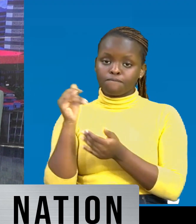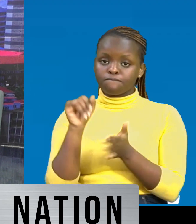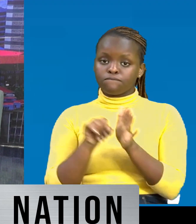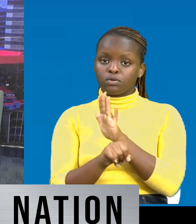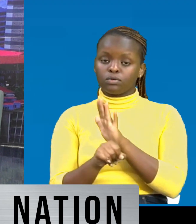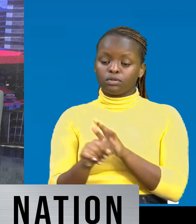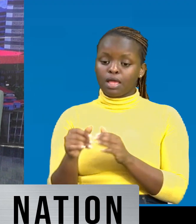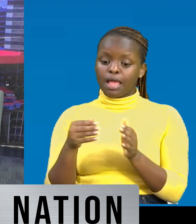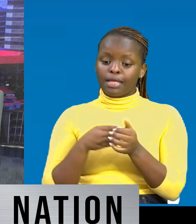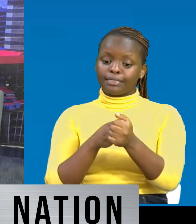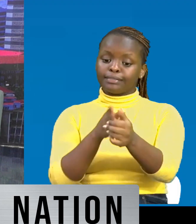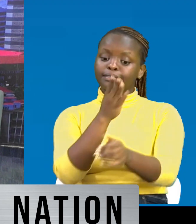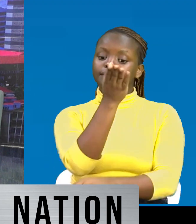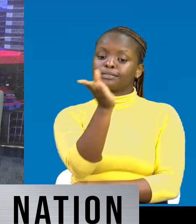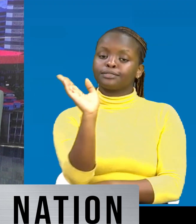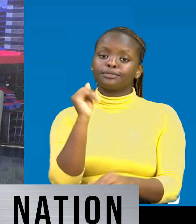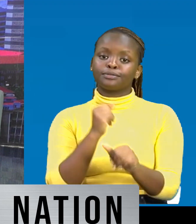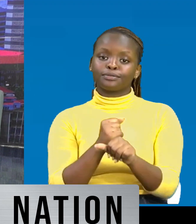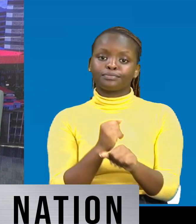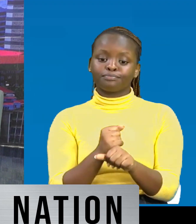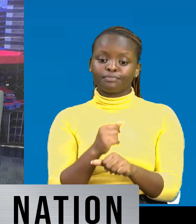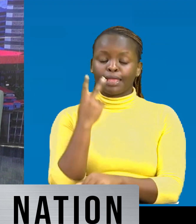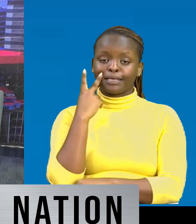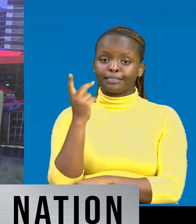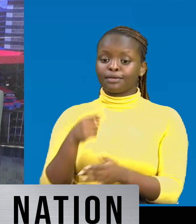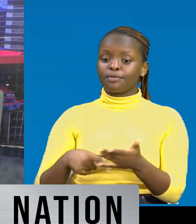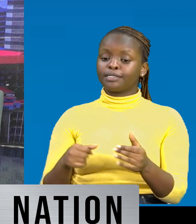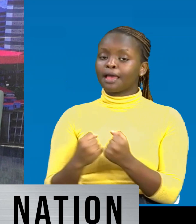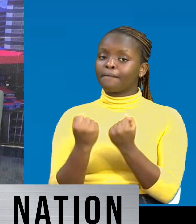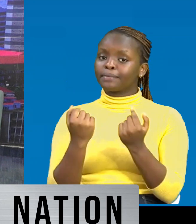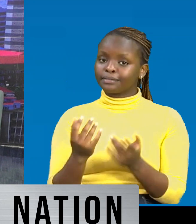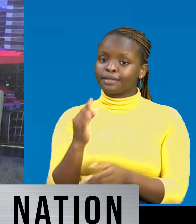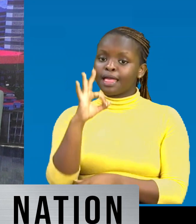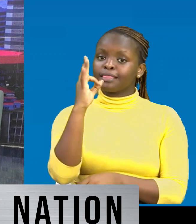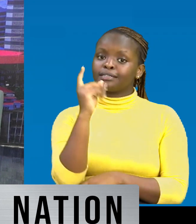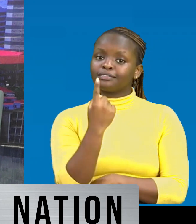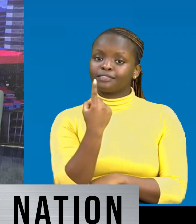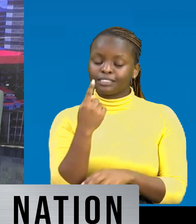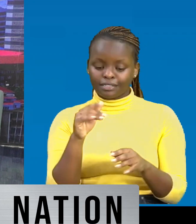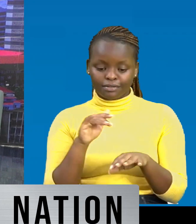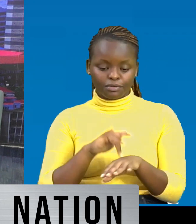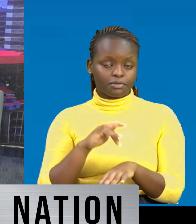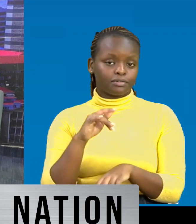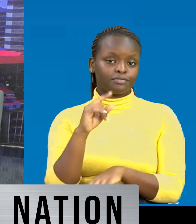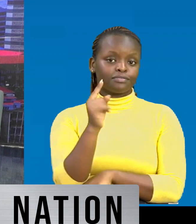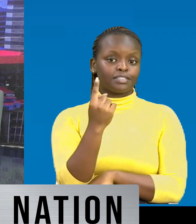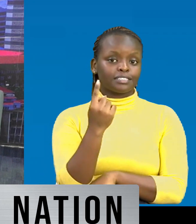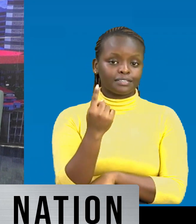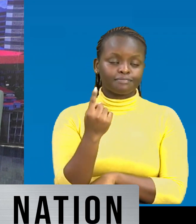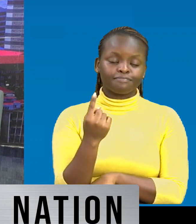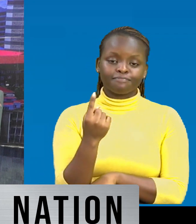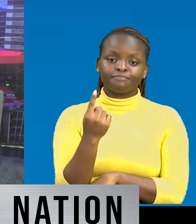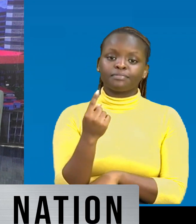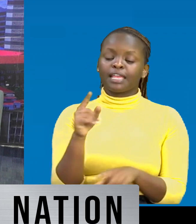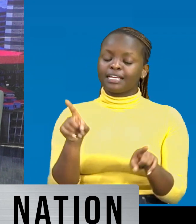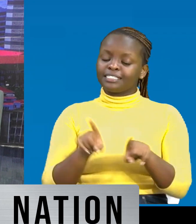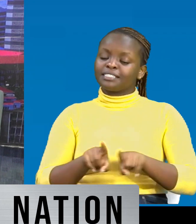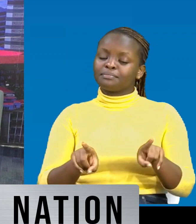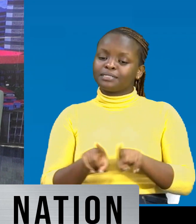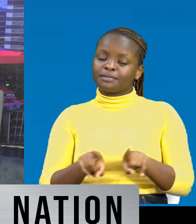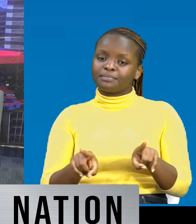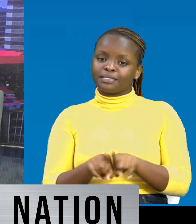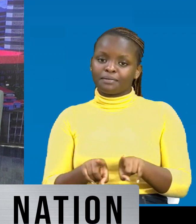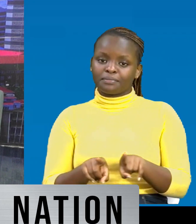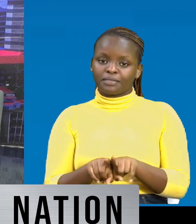those leaders there, because you can see what is going to happen. We are going to 31st, and on the 1st, the same scenario is going to repeat itself